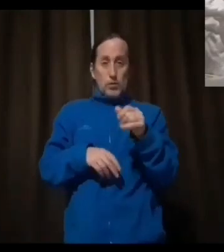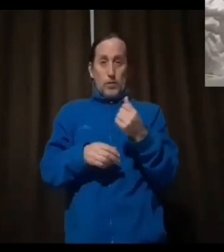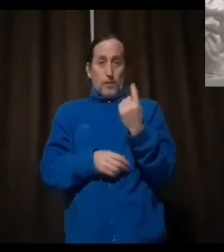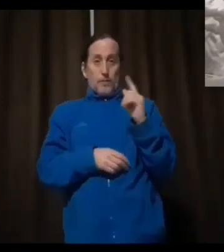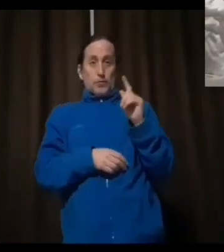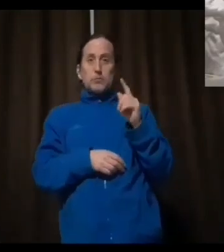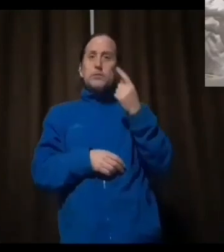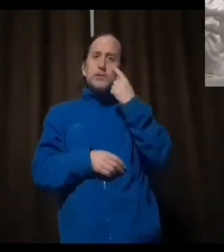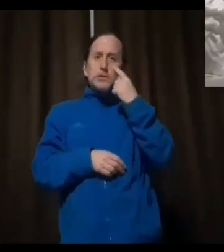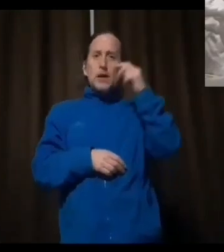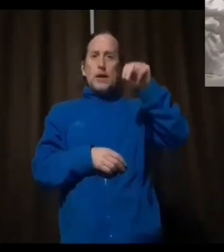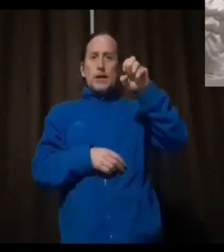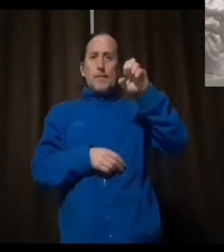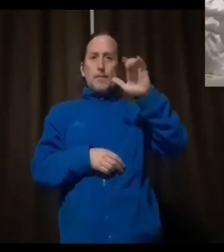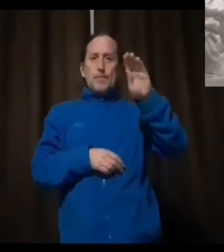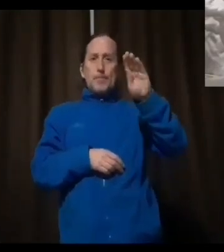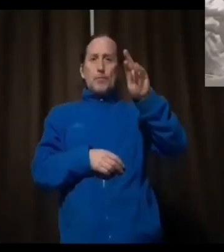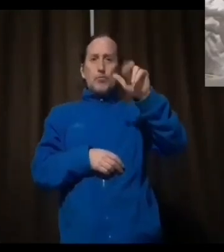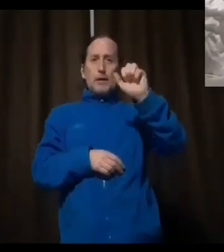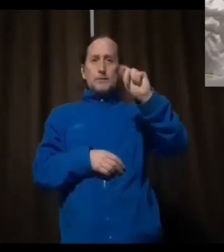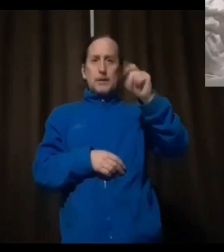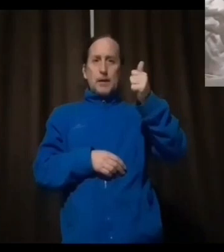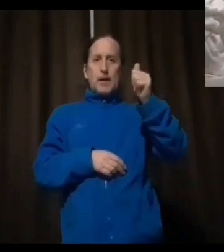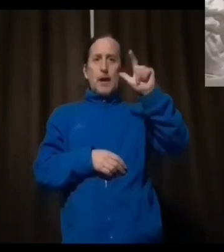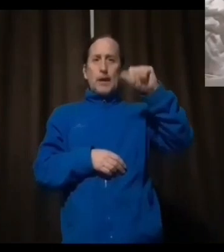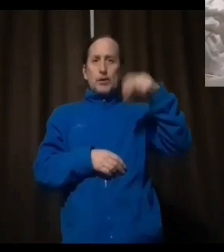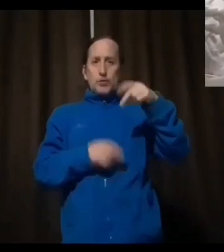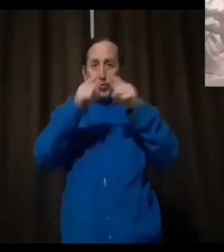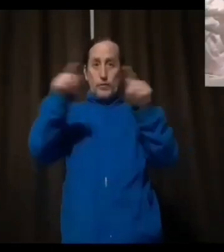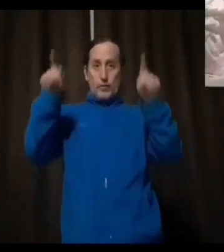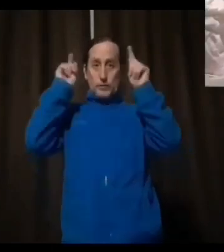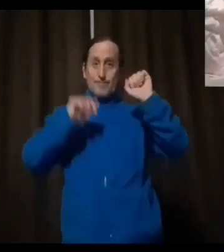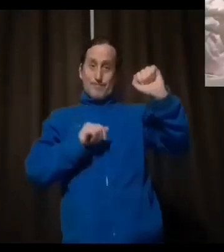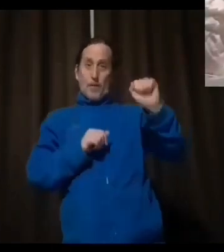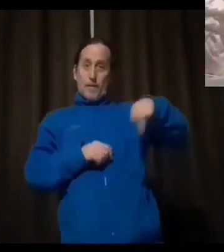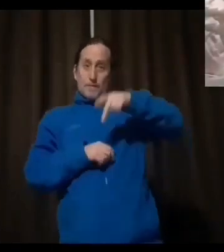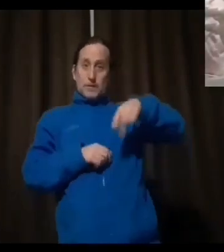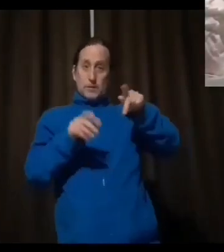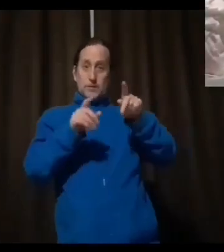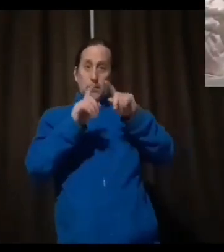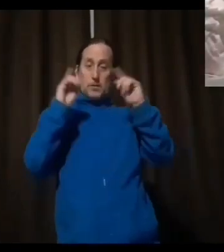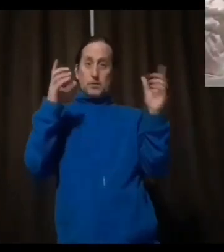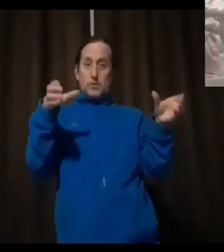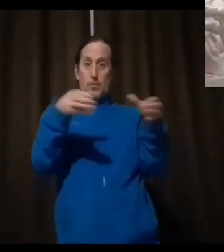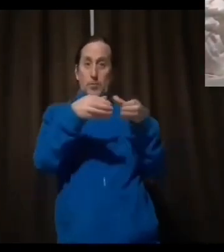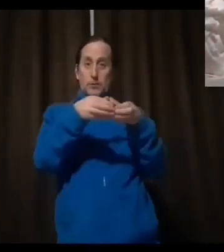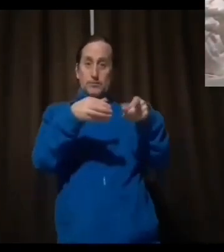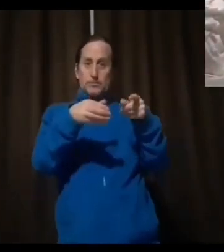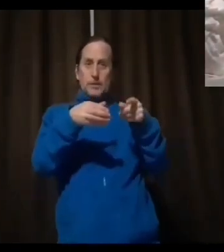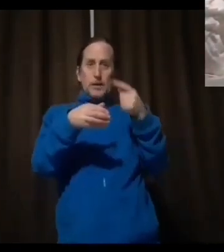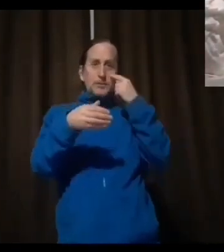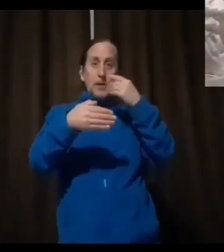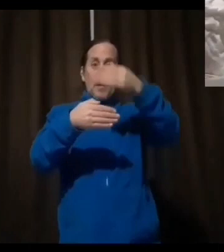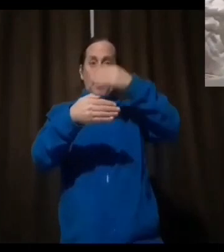and you look at the recording, they recorded the back screen and how many hits made it through to the back screen, and you see that it is consistent